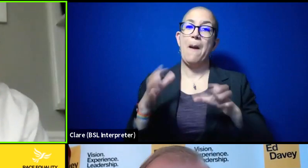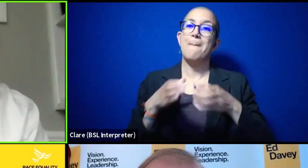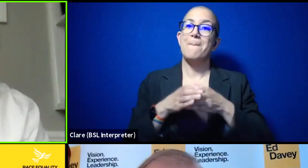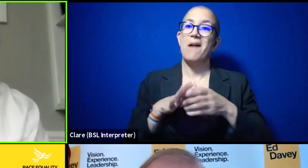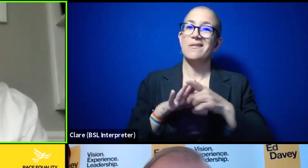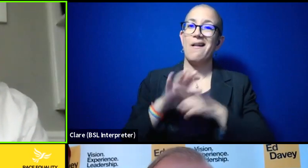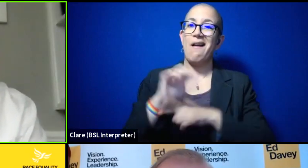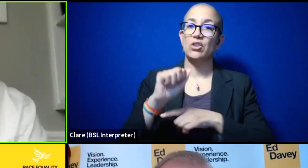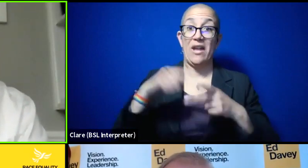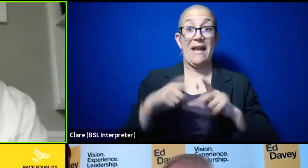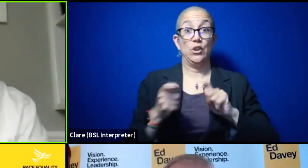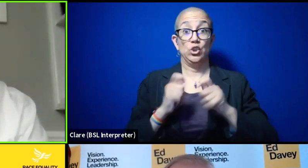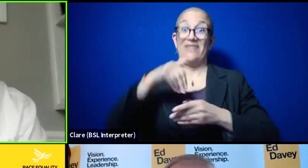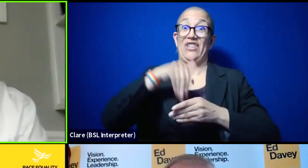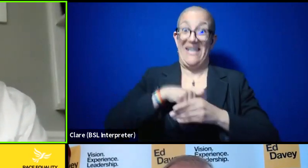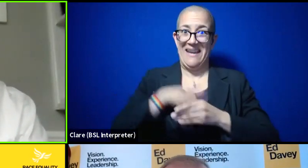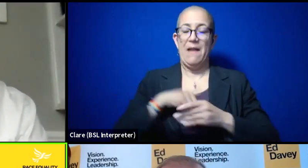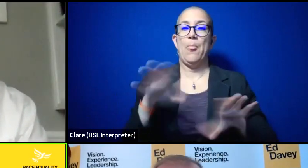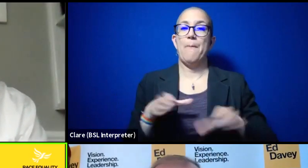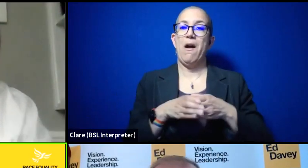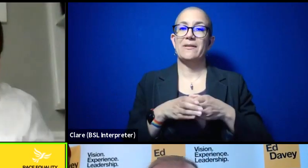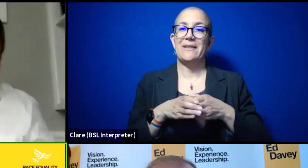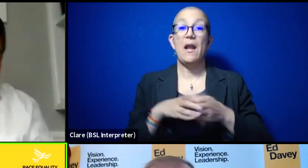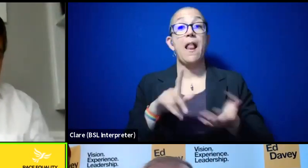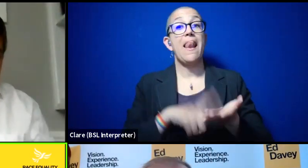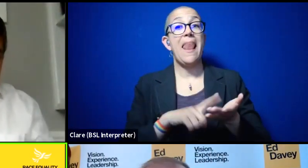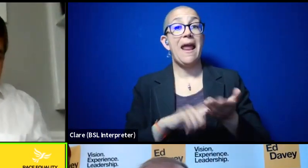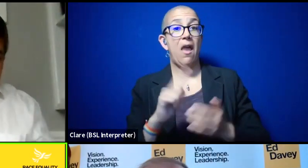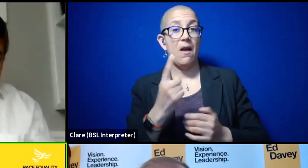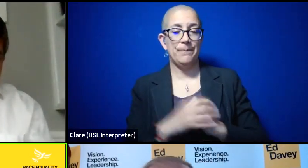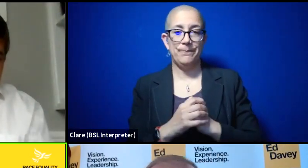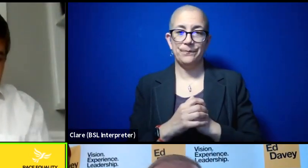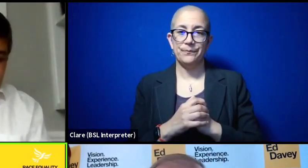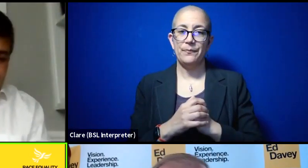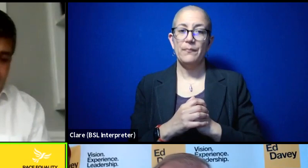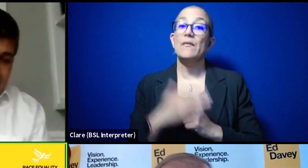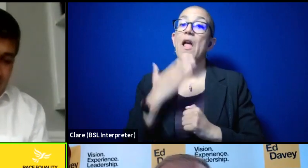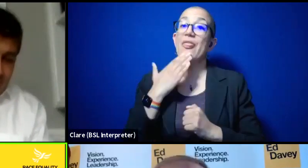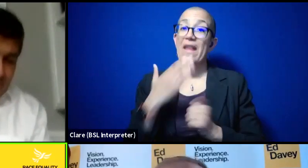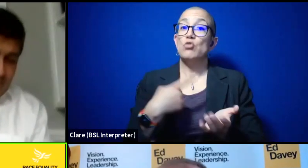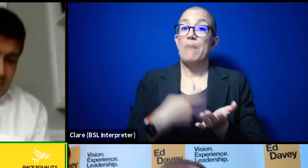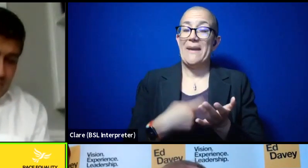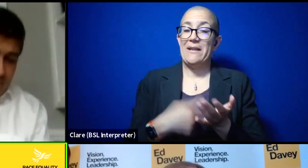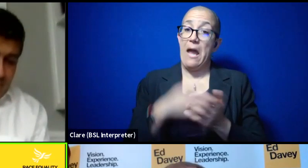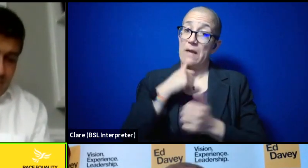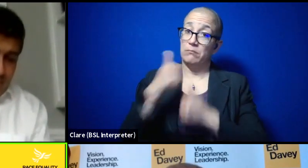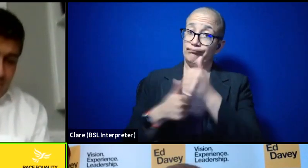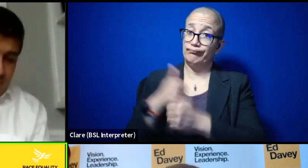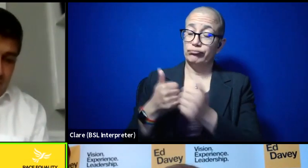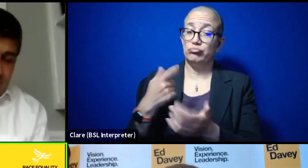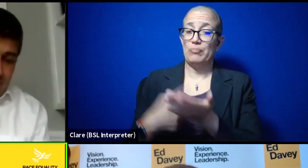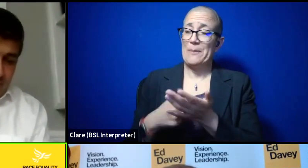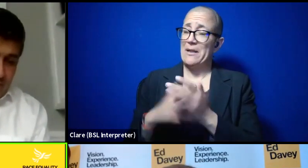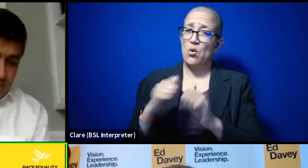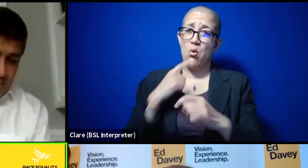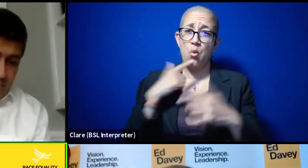the party. Layla. Thank you very much, Rabina, and also all credit to Rabina for the incredible work that she